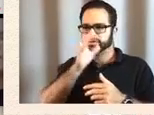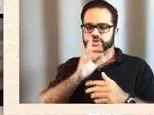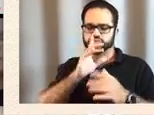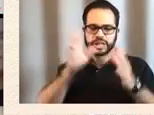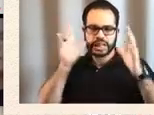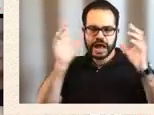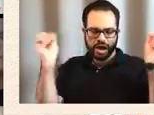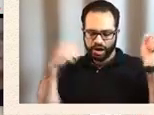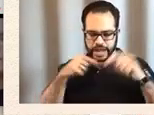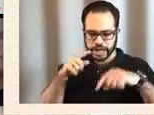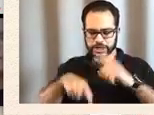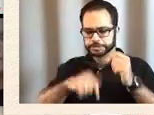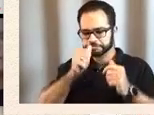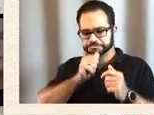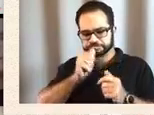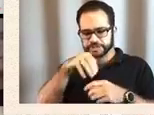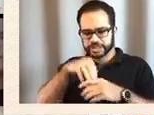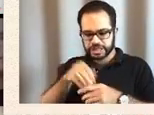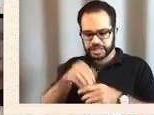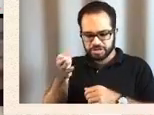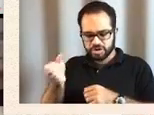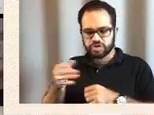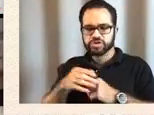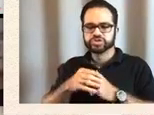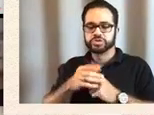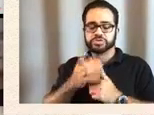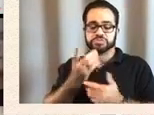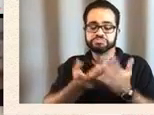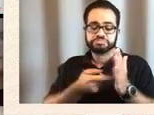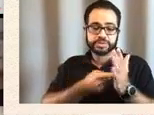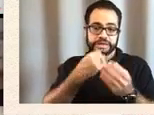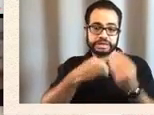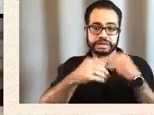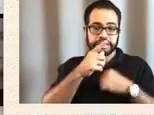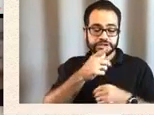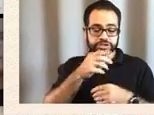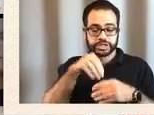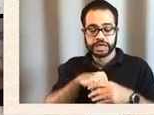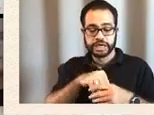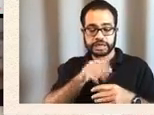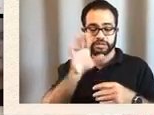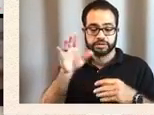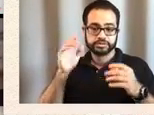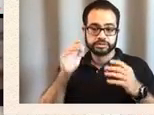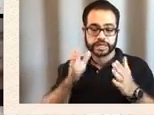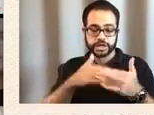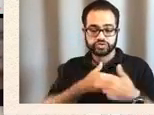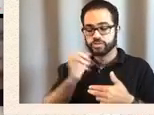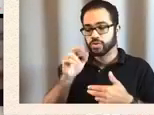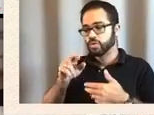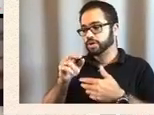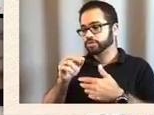So I would just eat my lunch in someone's classroom, or I'd practice in the art school or something.